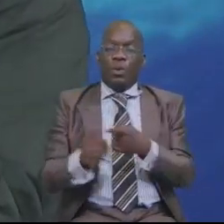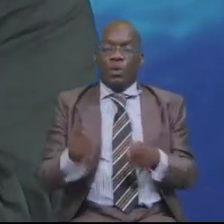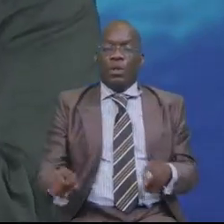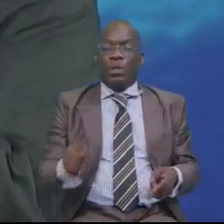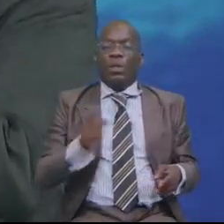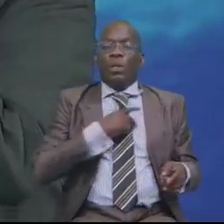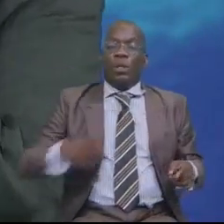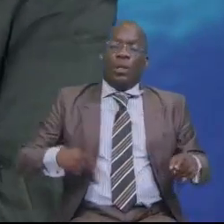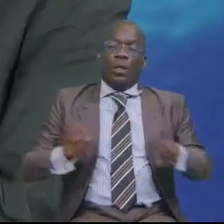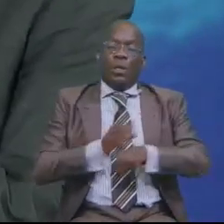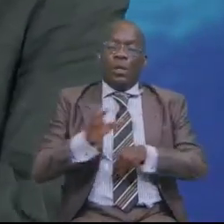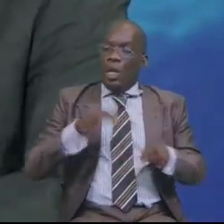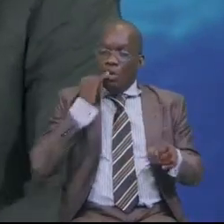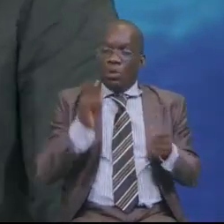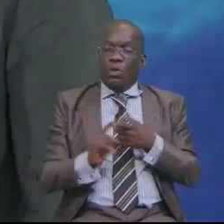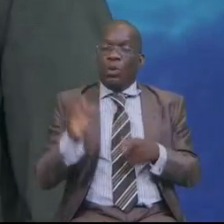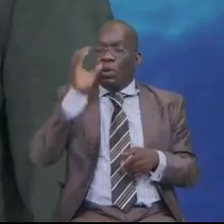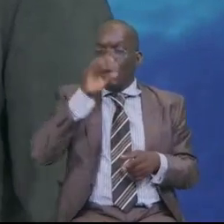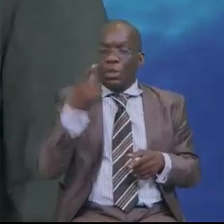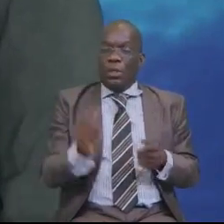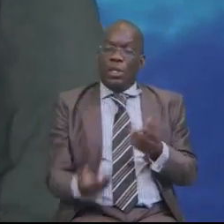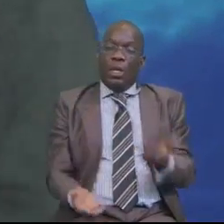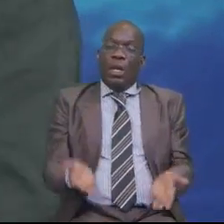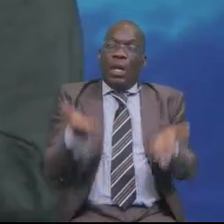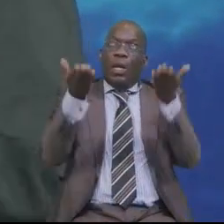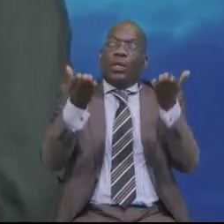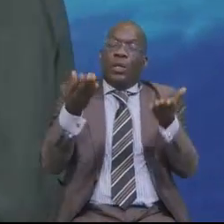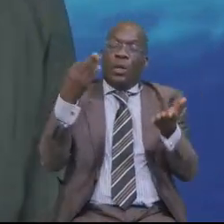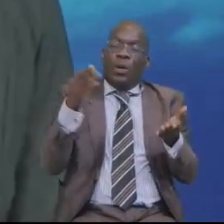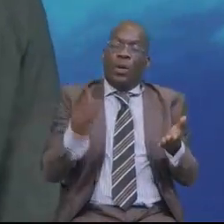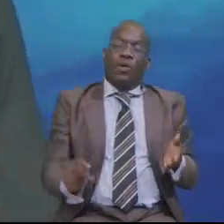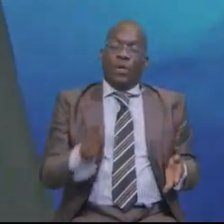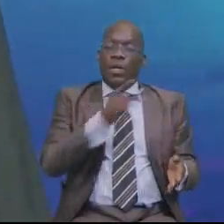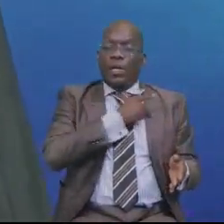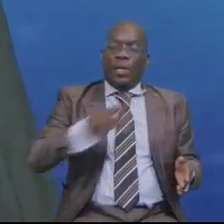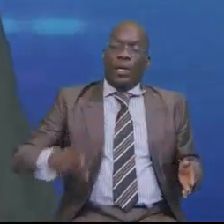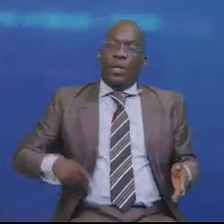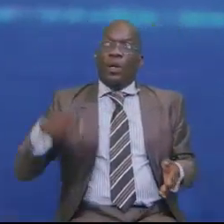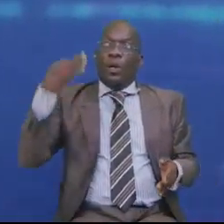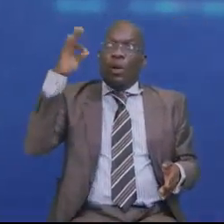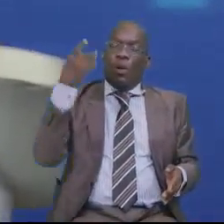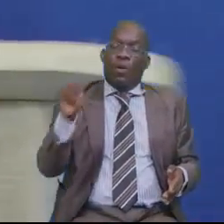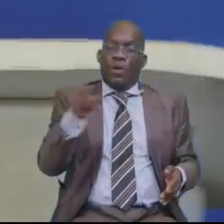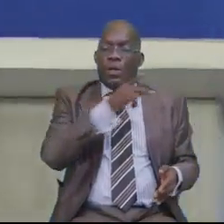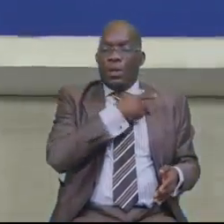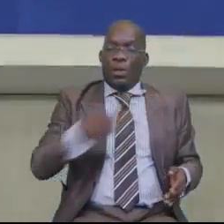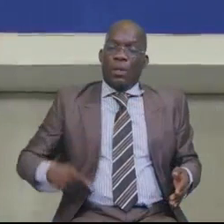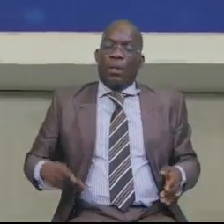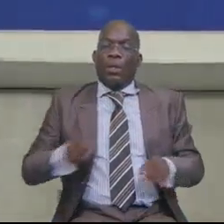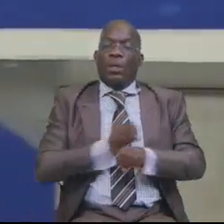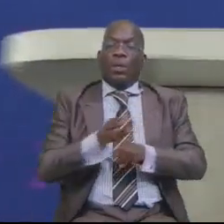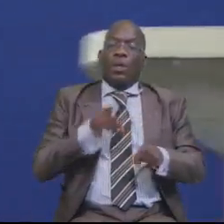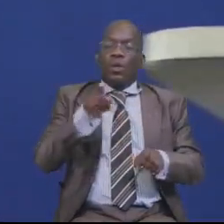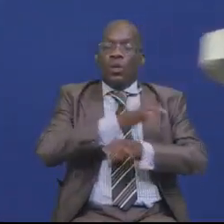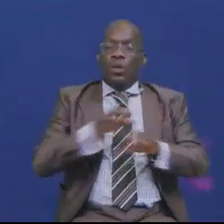the exaltation of the King of the kingdom. You're not seeking anything for yourself. You're